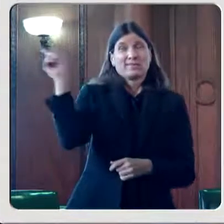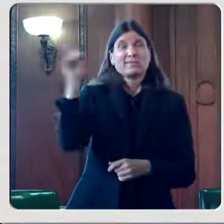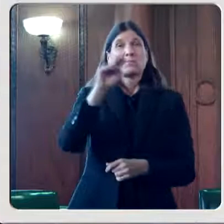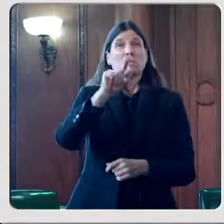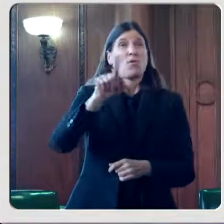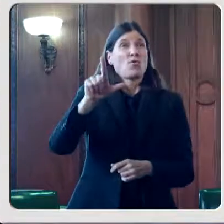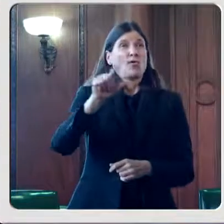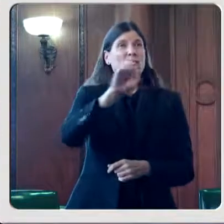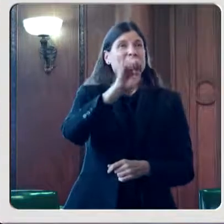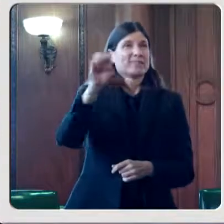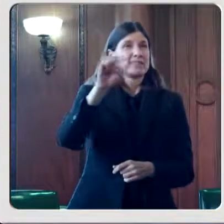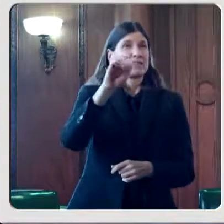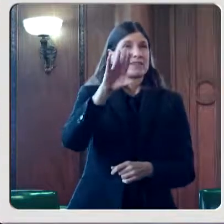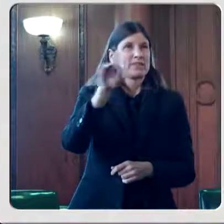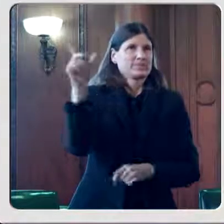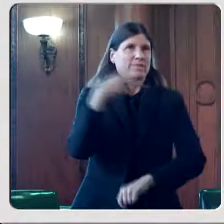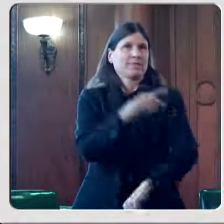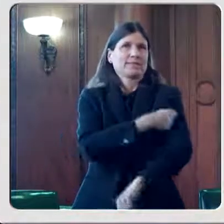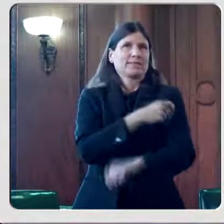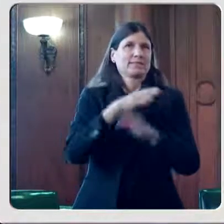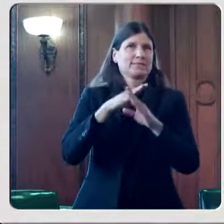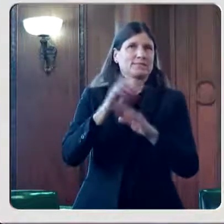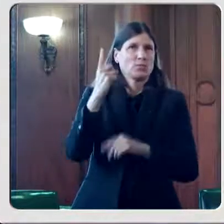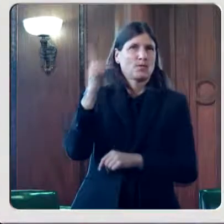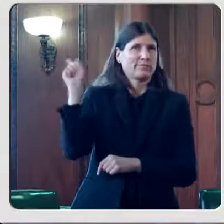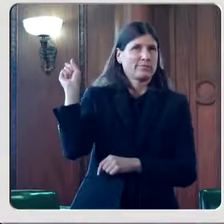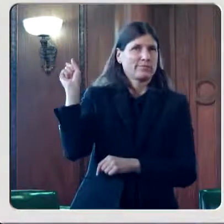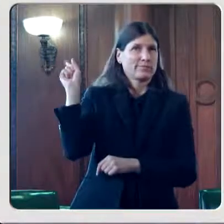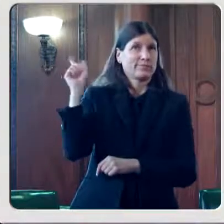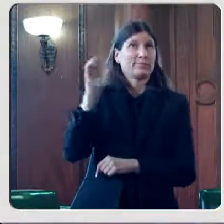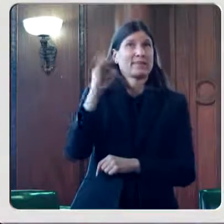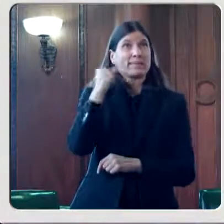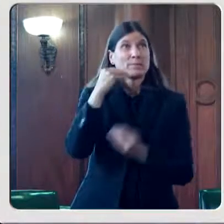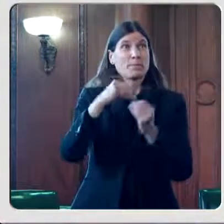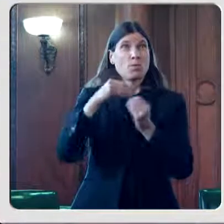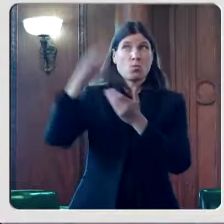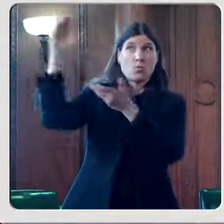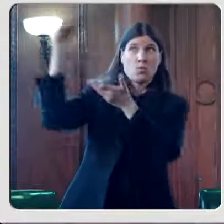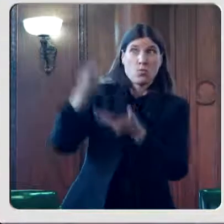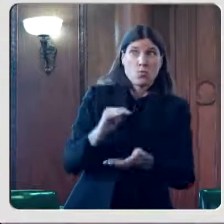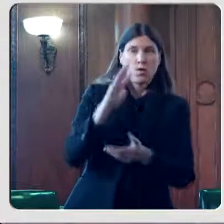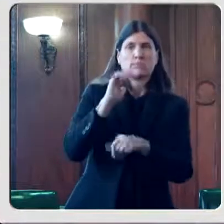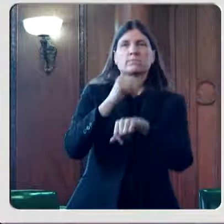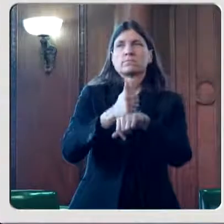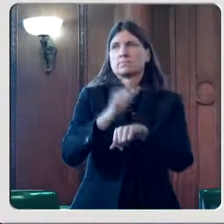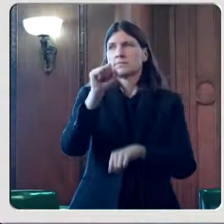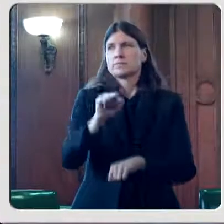But again, if we can get our hands on supply, that is our intent.